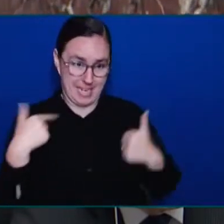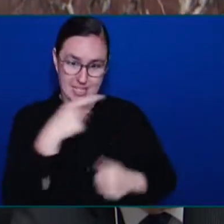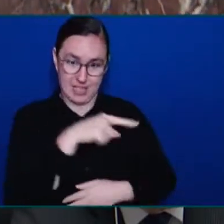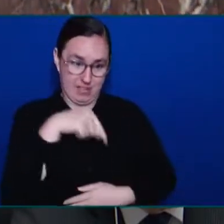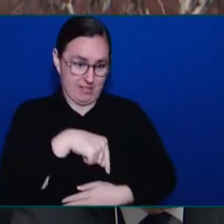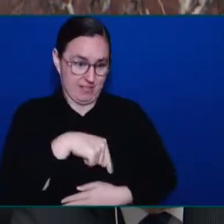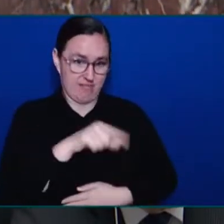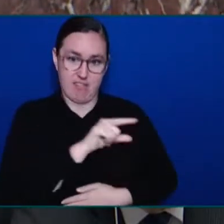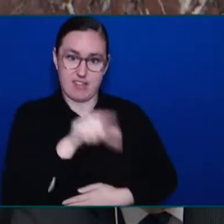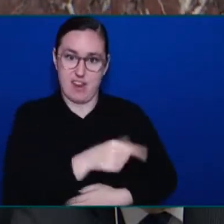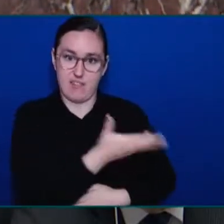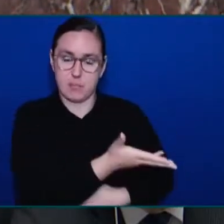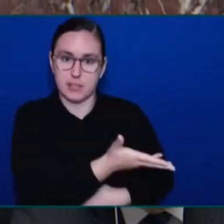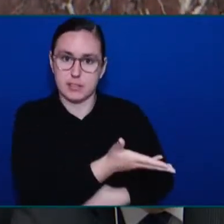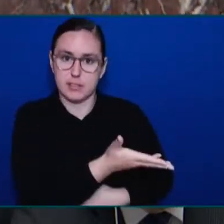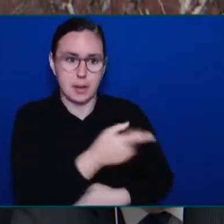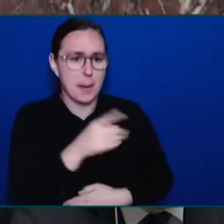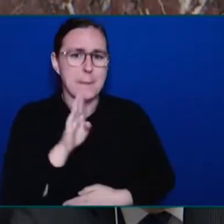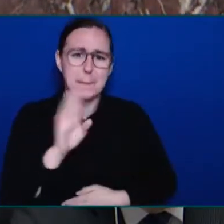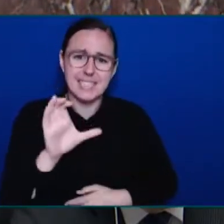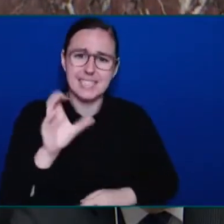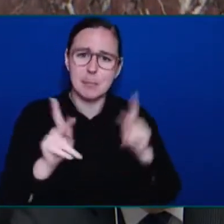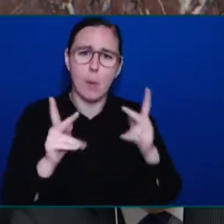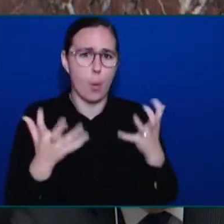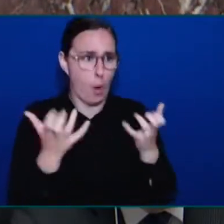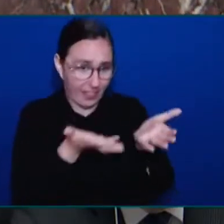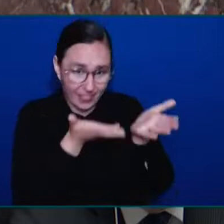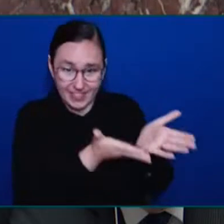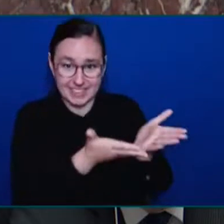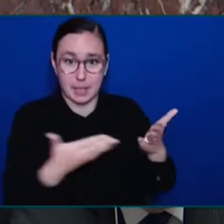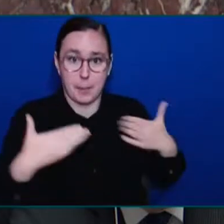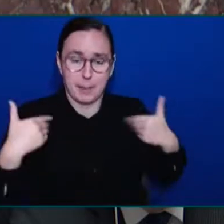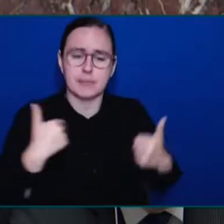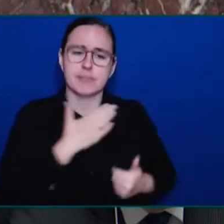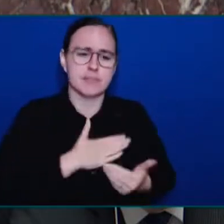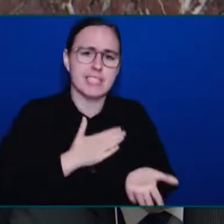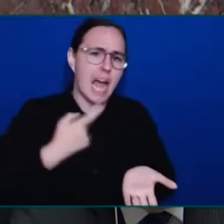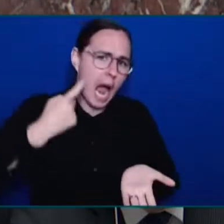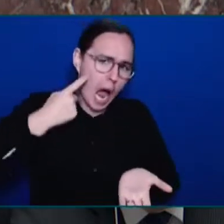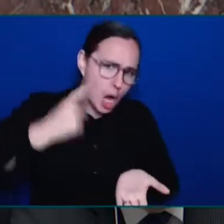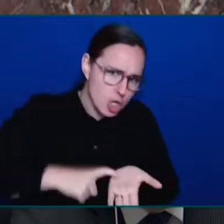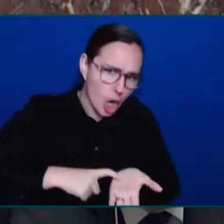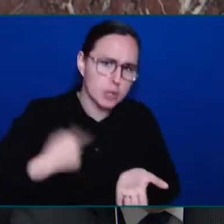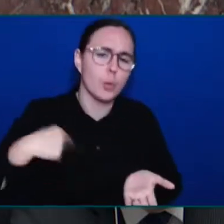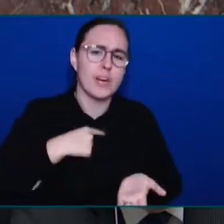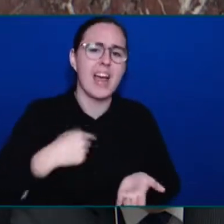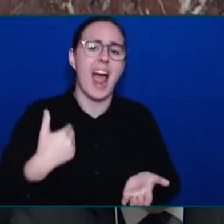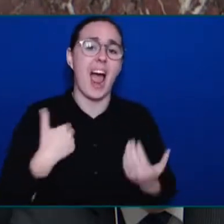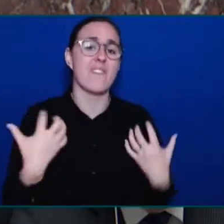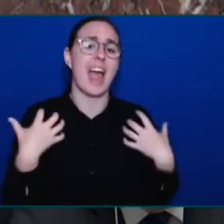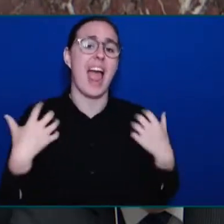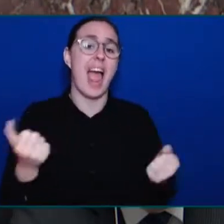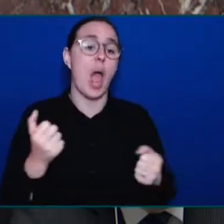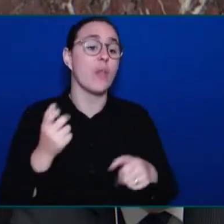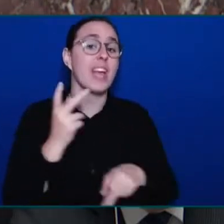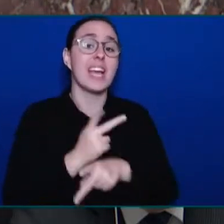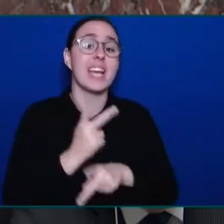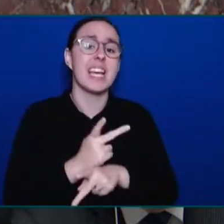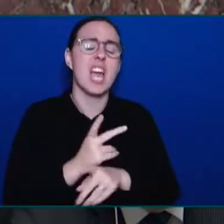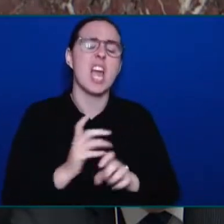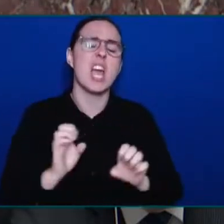acknowledge, for once, that we have a healthcare crisis. Every single part of the healthcare system is